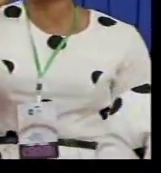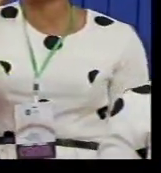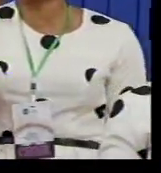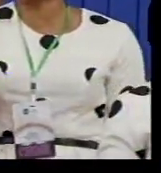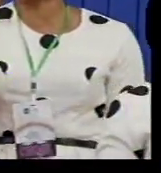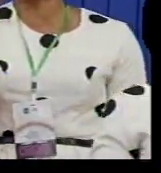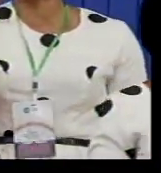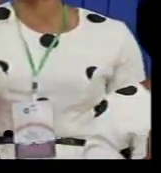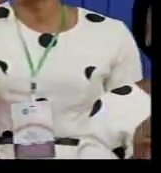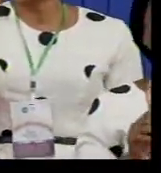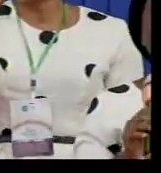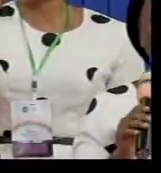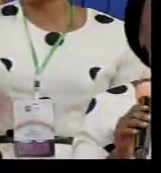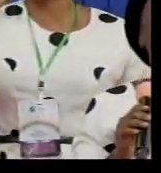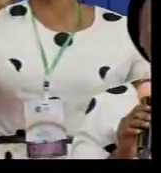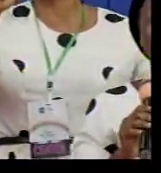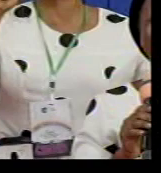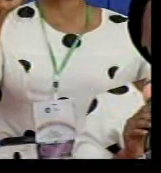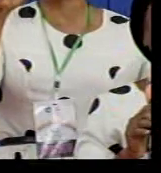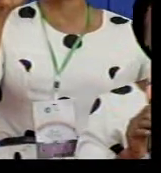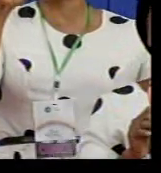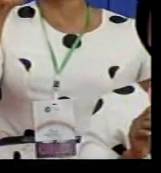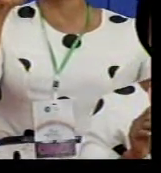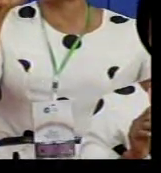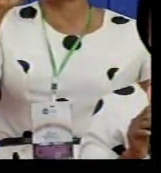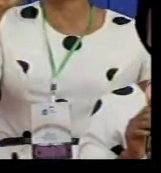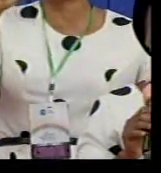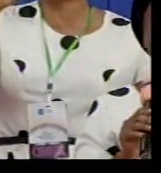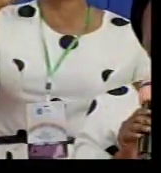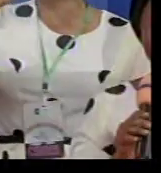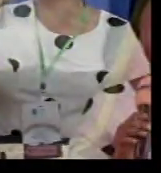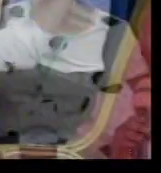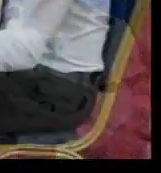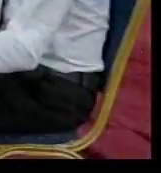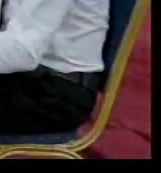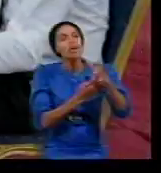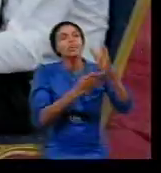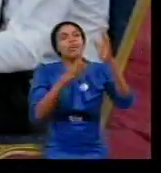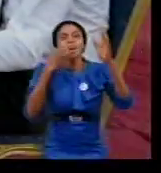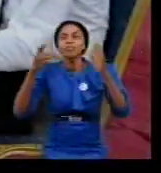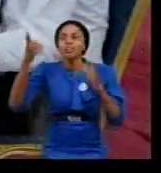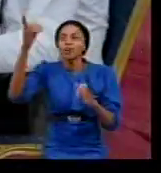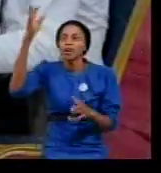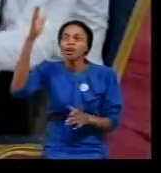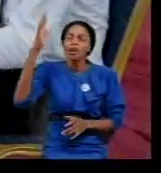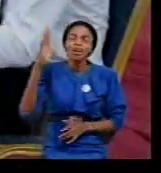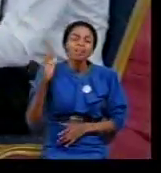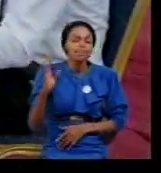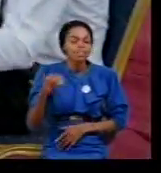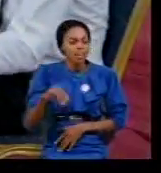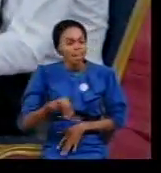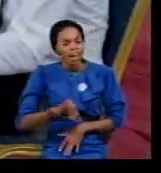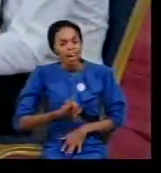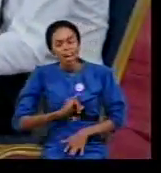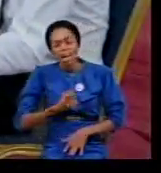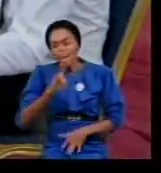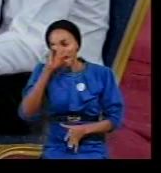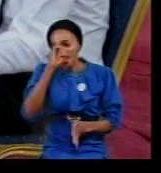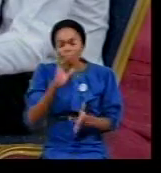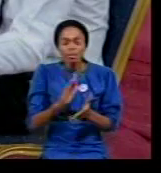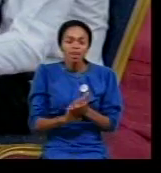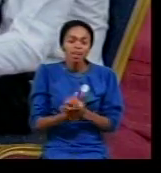revelation of somebody who died and came back." What does it say? Hearing by the word of God. That word is in your